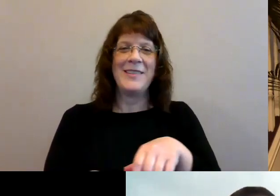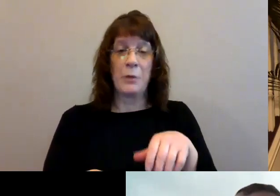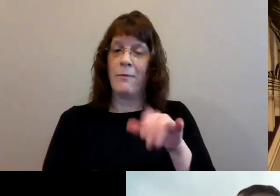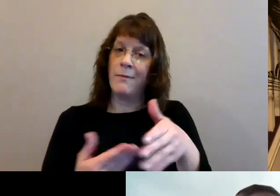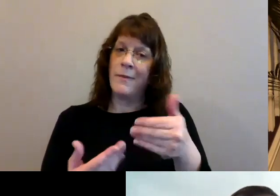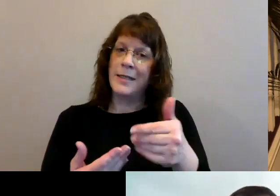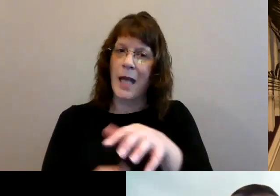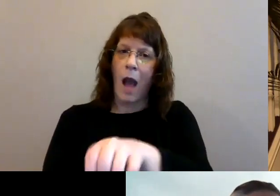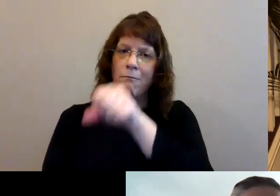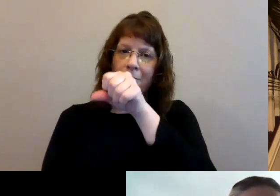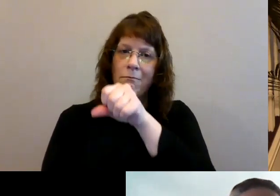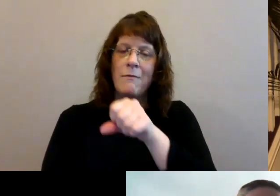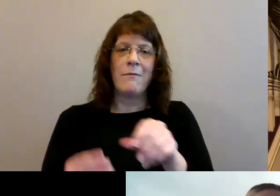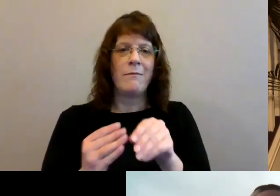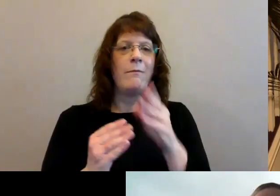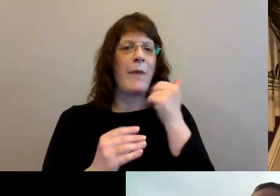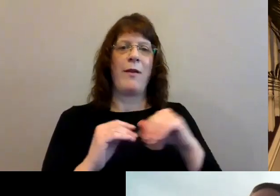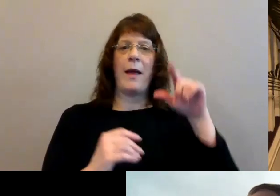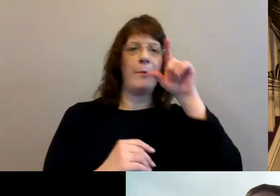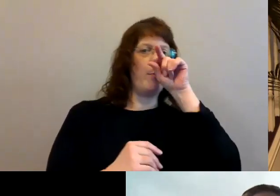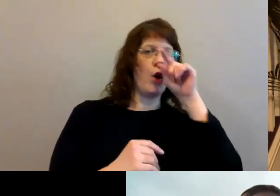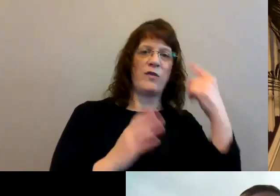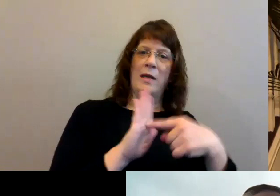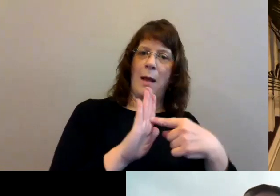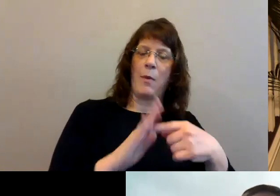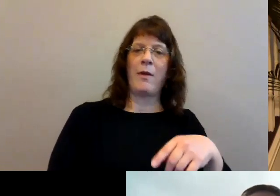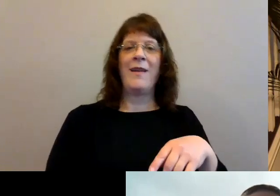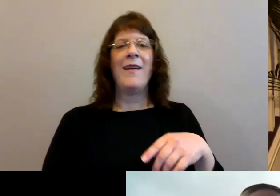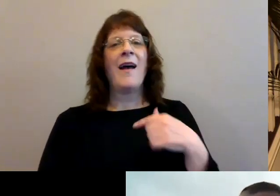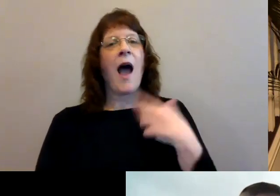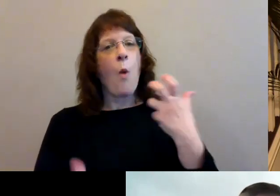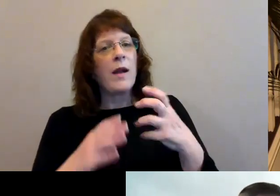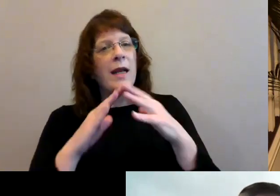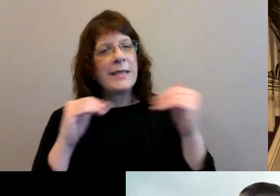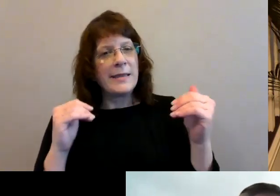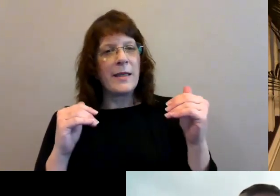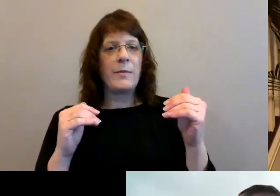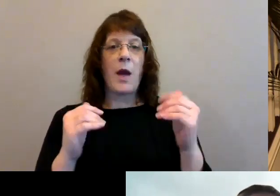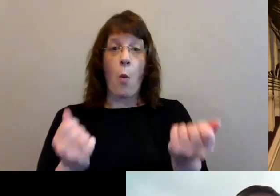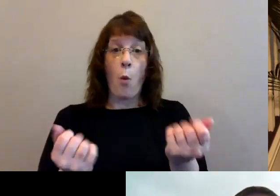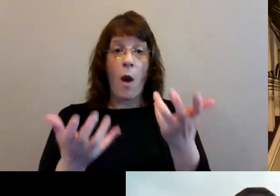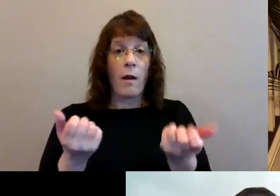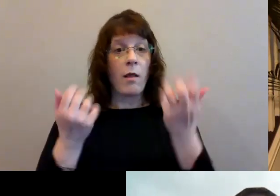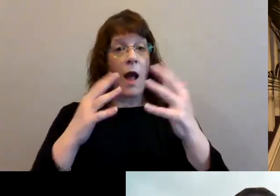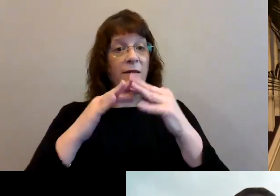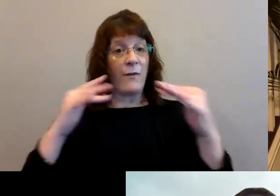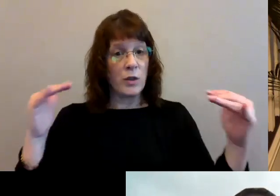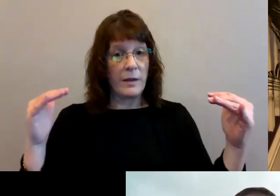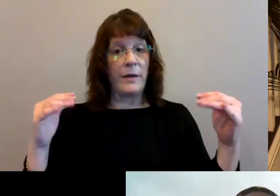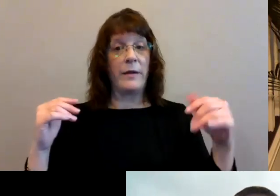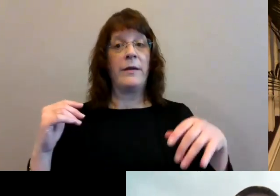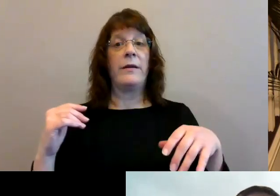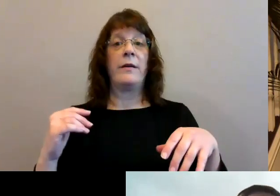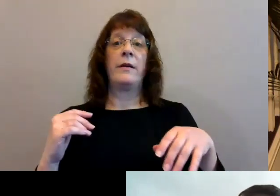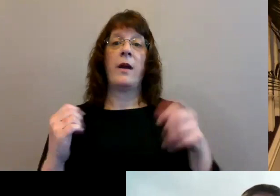like like way easier than birds, for example. And I wanted a system where there was a lot of them, a lot of diversity, and so a